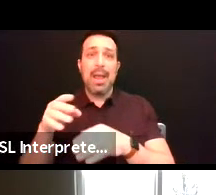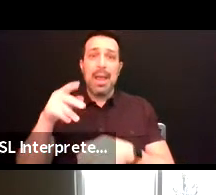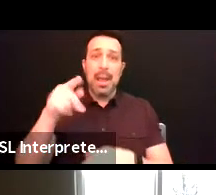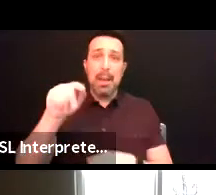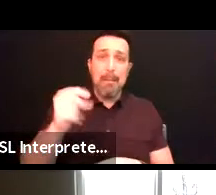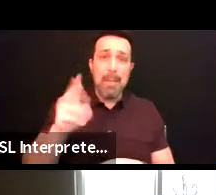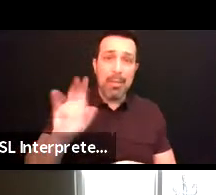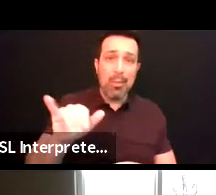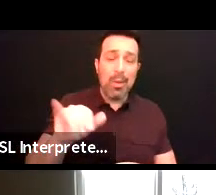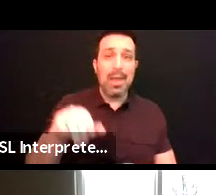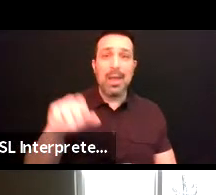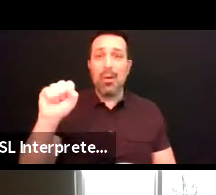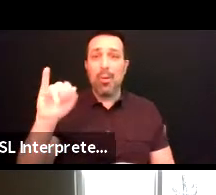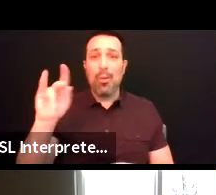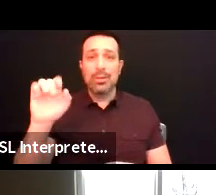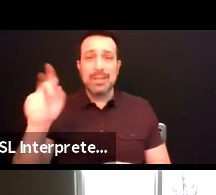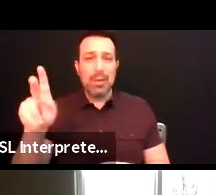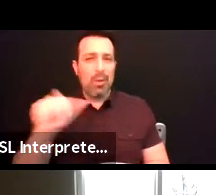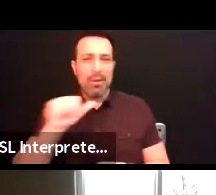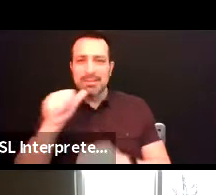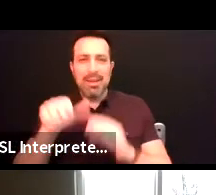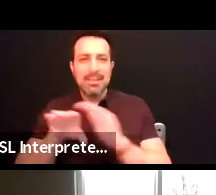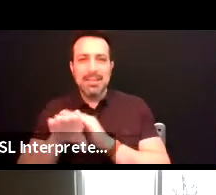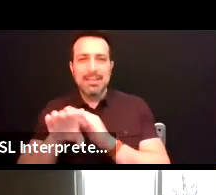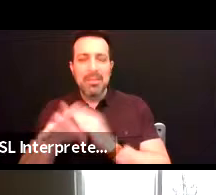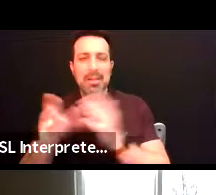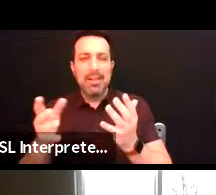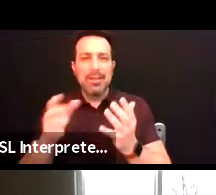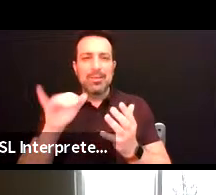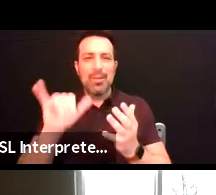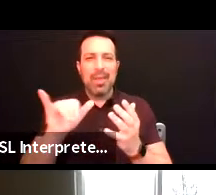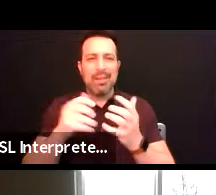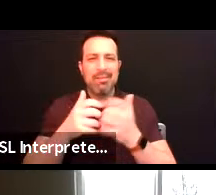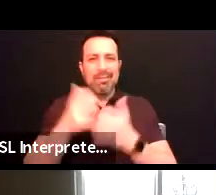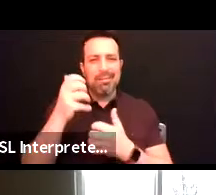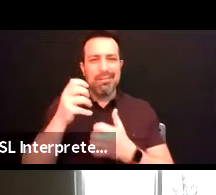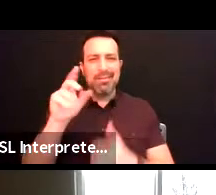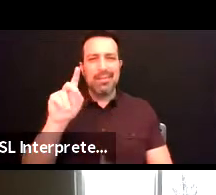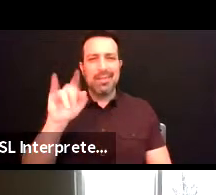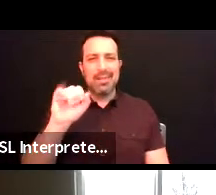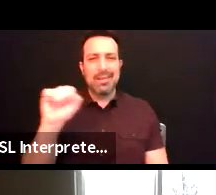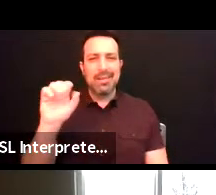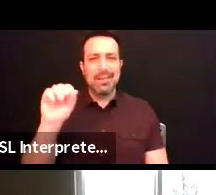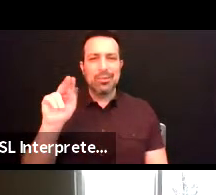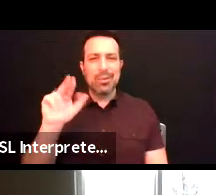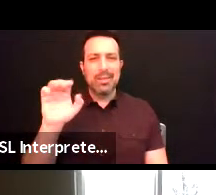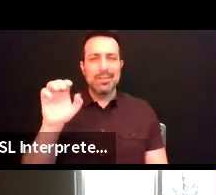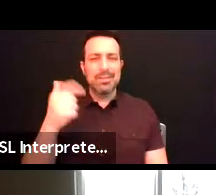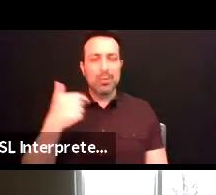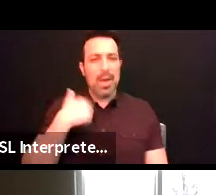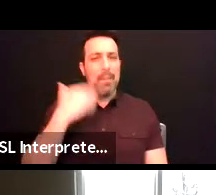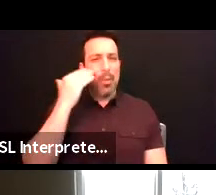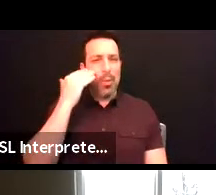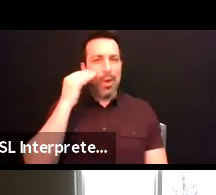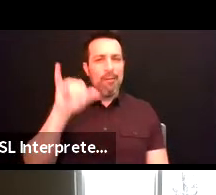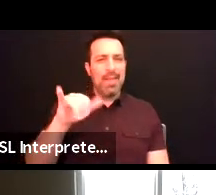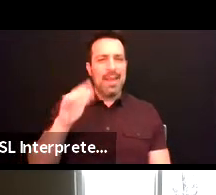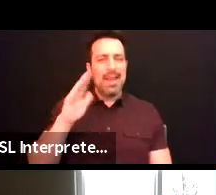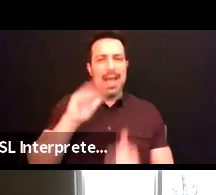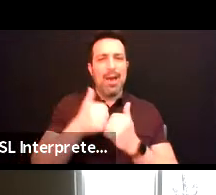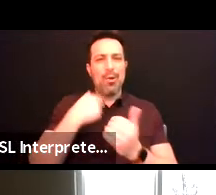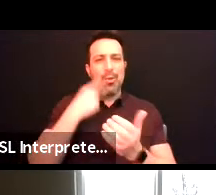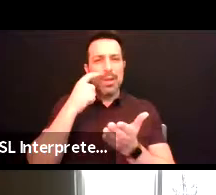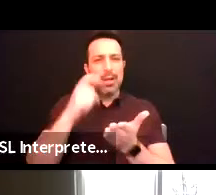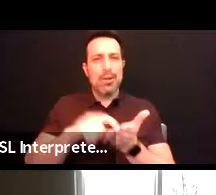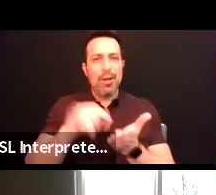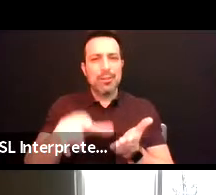not. And so like that dissonance, right? And so I'm just sort of aware of that and how do we want to acknowledge